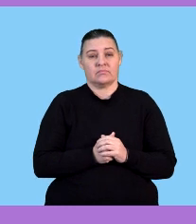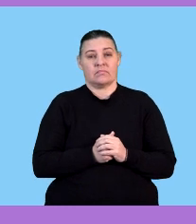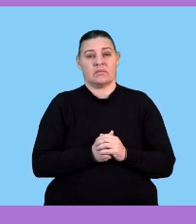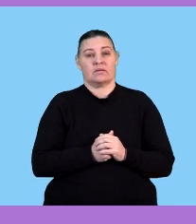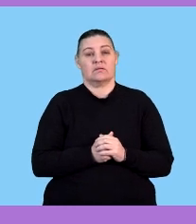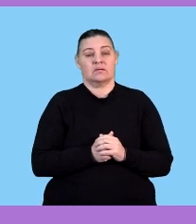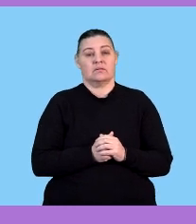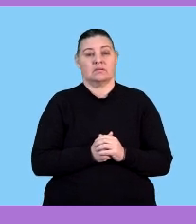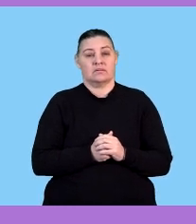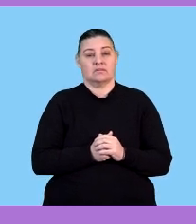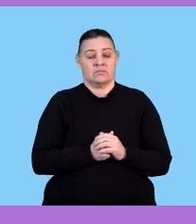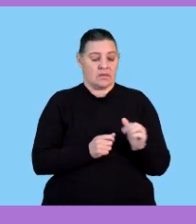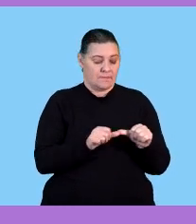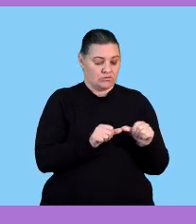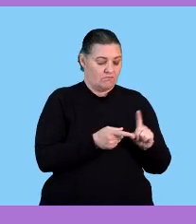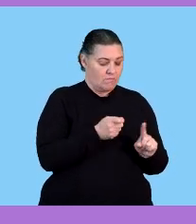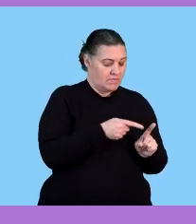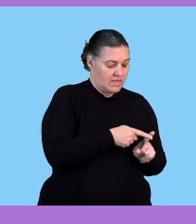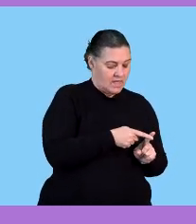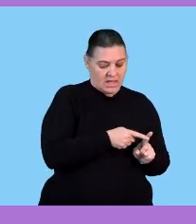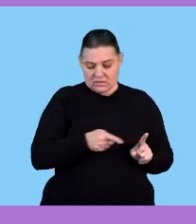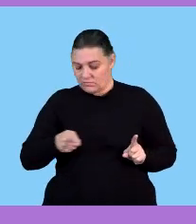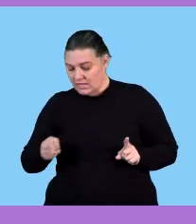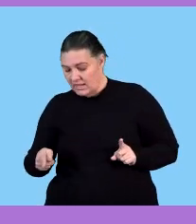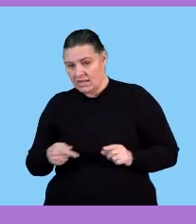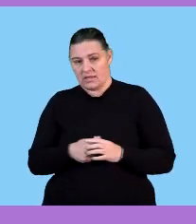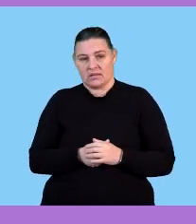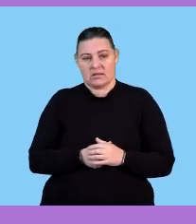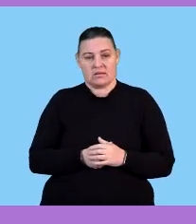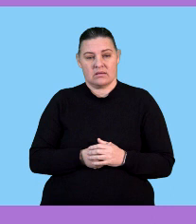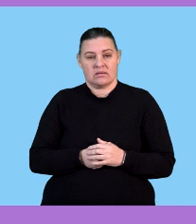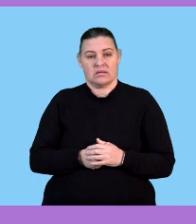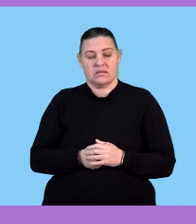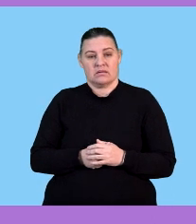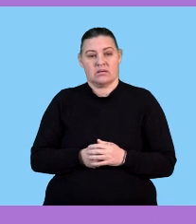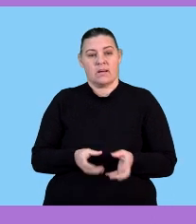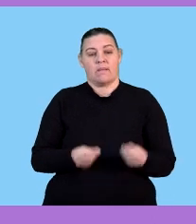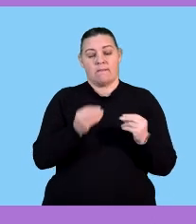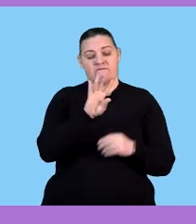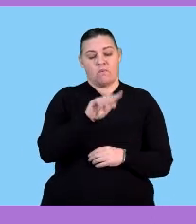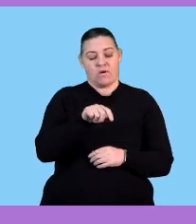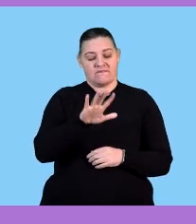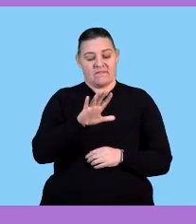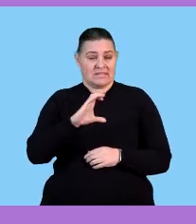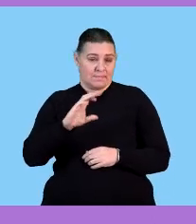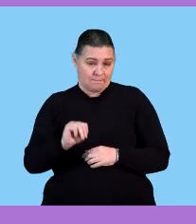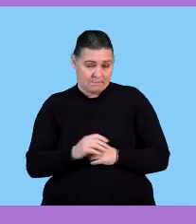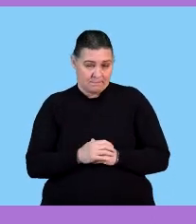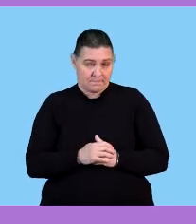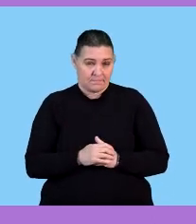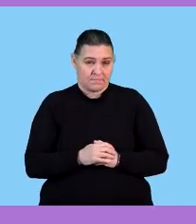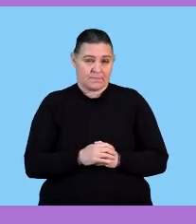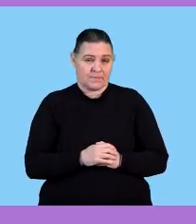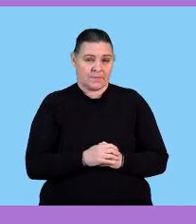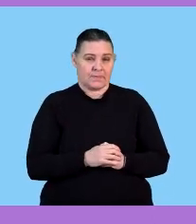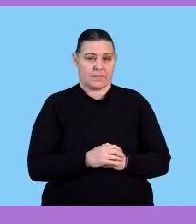if I measure that line, almost there we go. If I measure that line, I got 4.5 centimeters. So